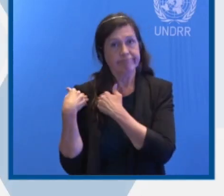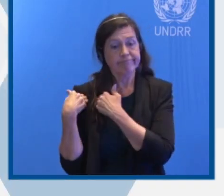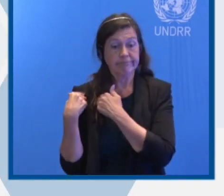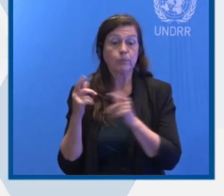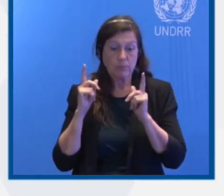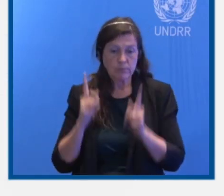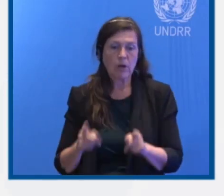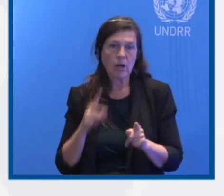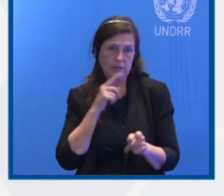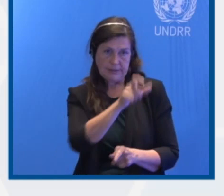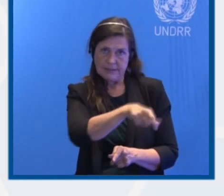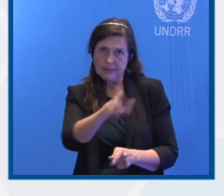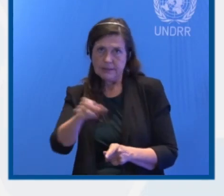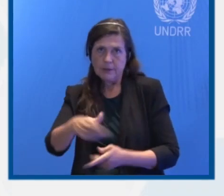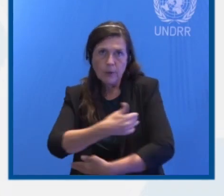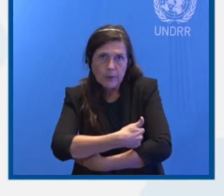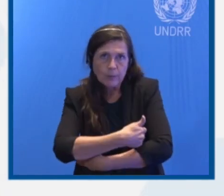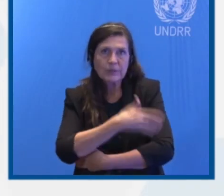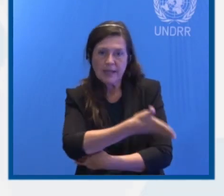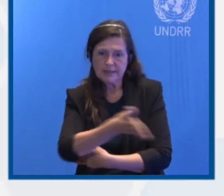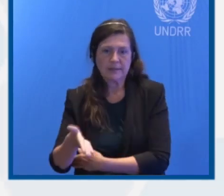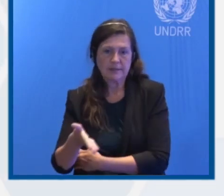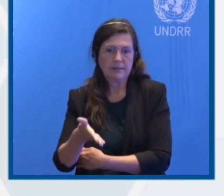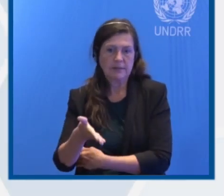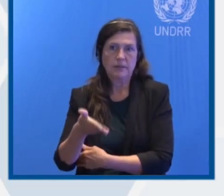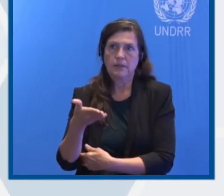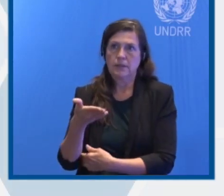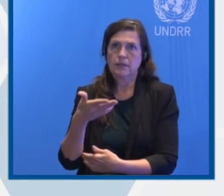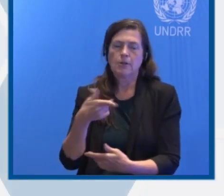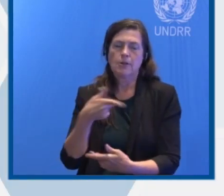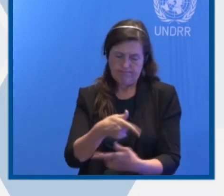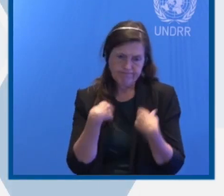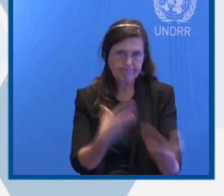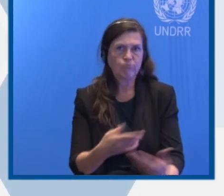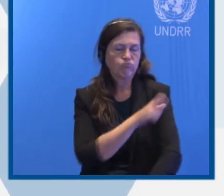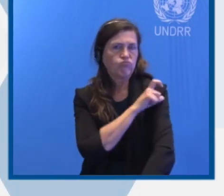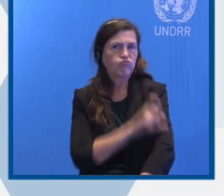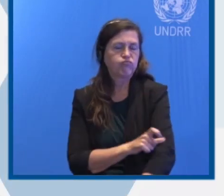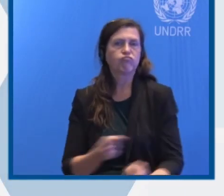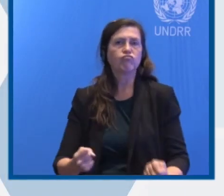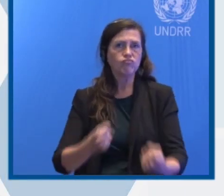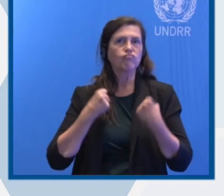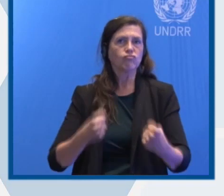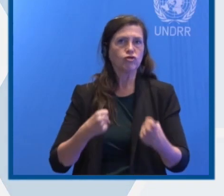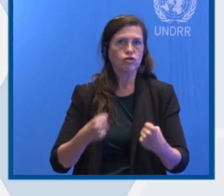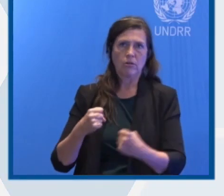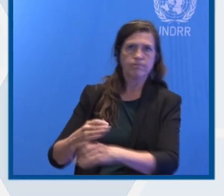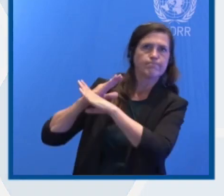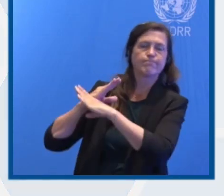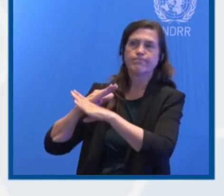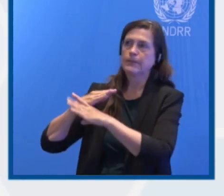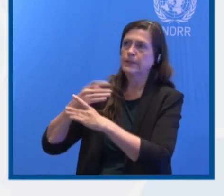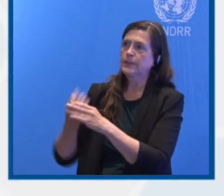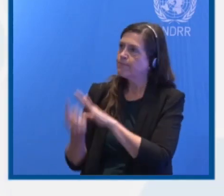risk management or building resilience as a public goods similar to